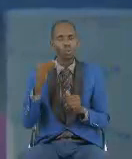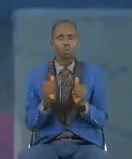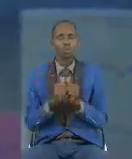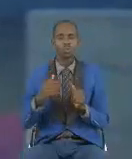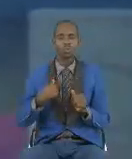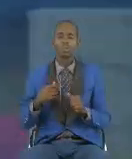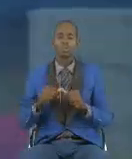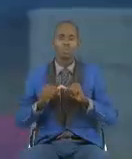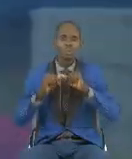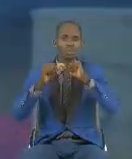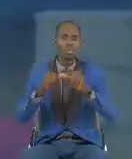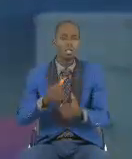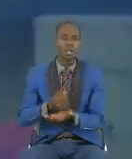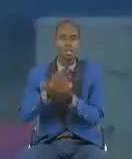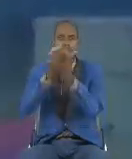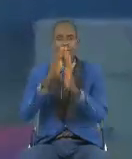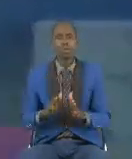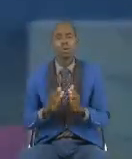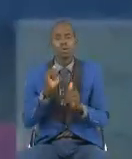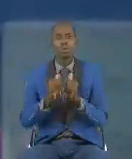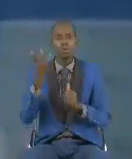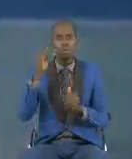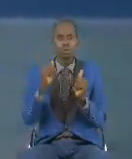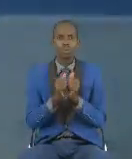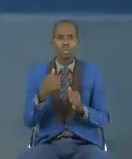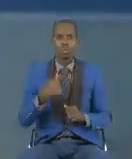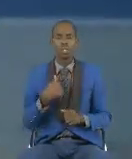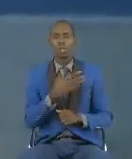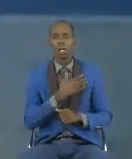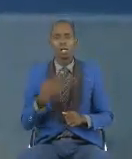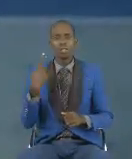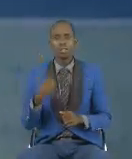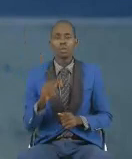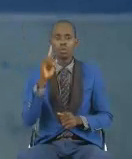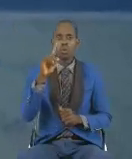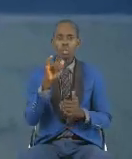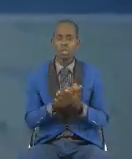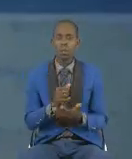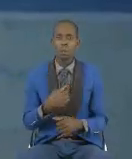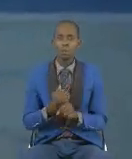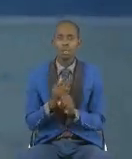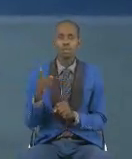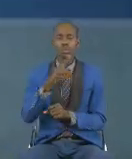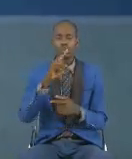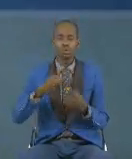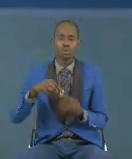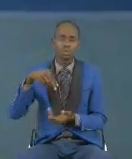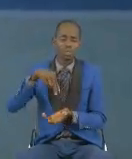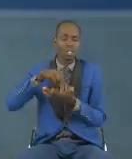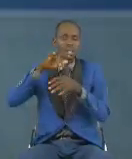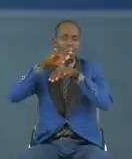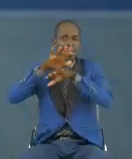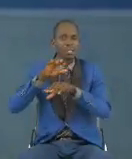Which was with me. And the one that makes you get up early in the morning and then you